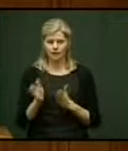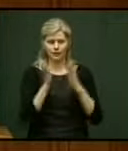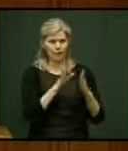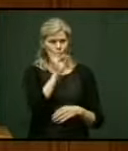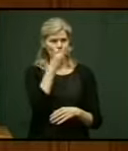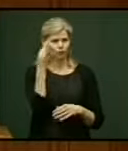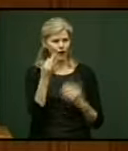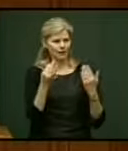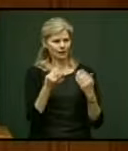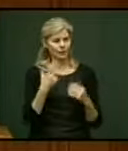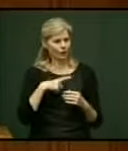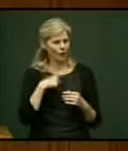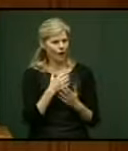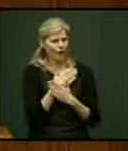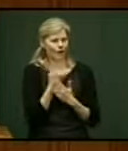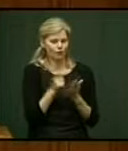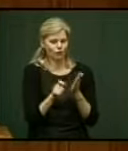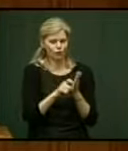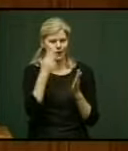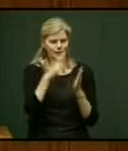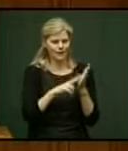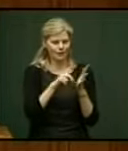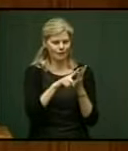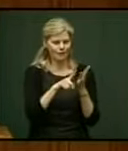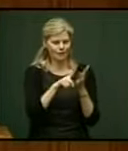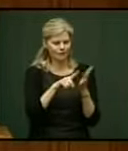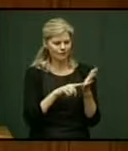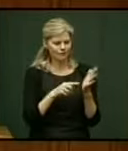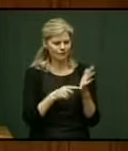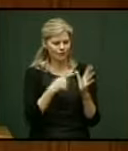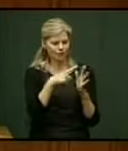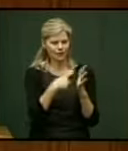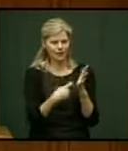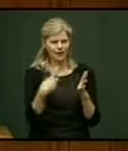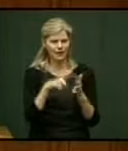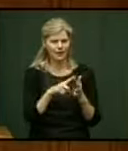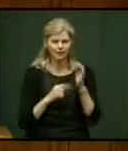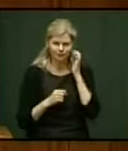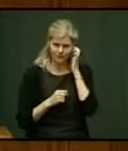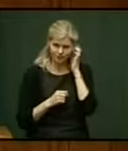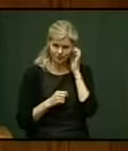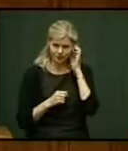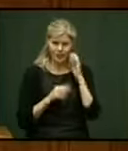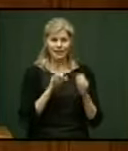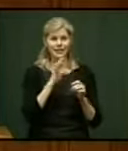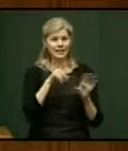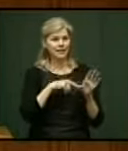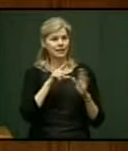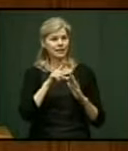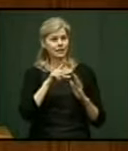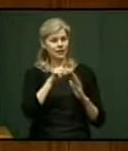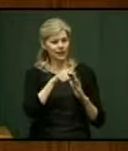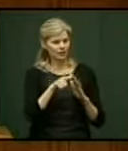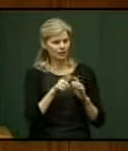humanism. 10 years ago, I left the United States. I initially went to France to gain fluency in the